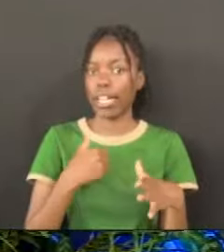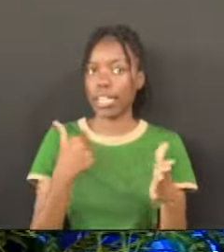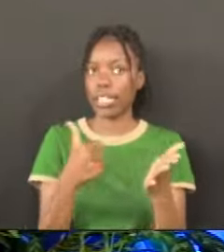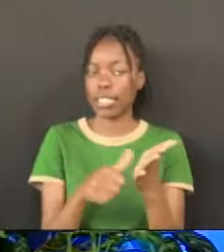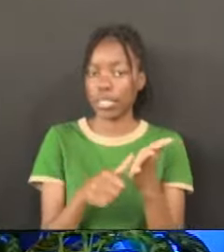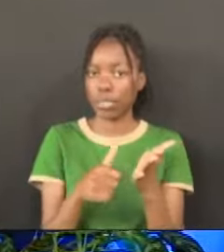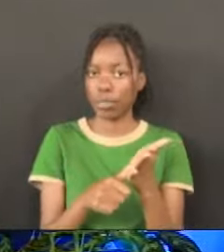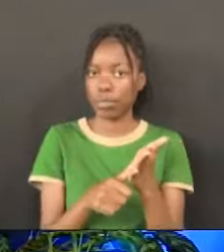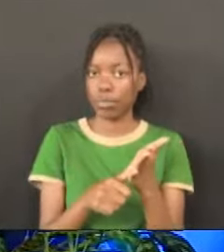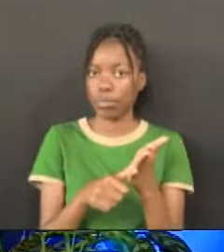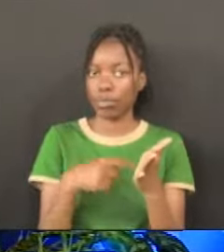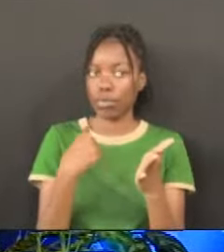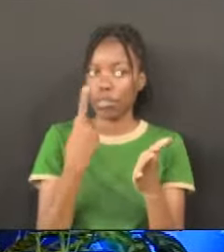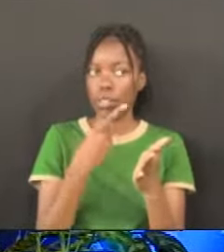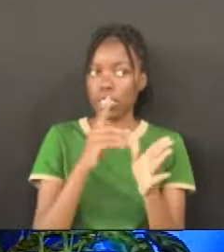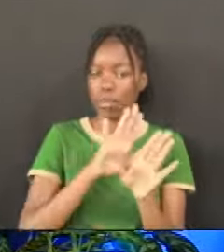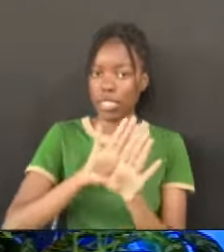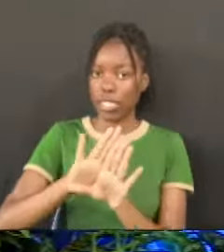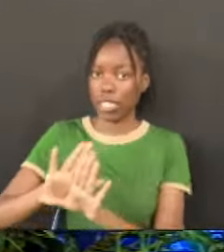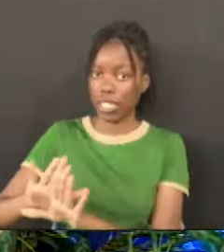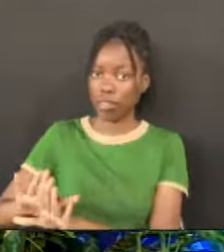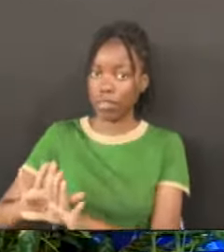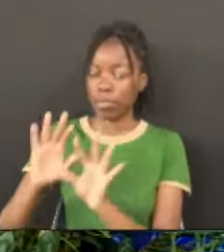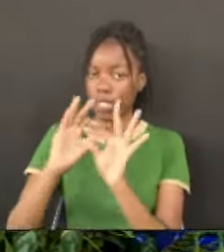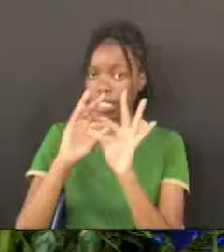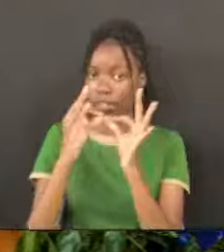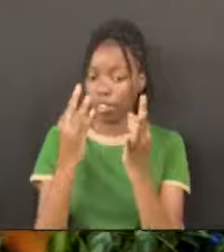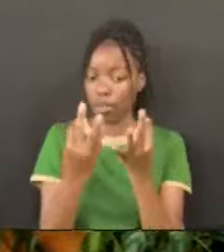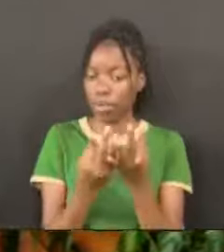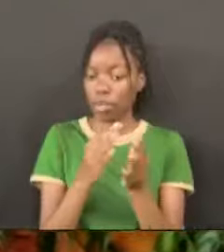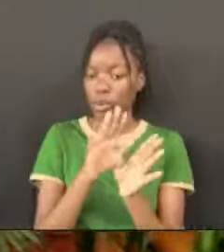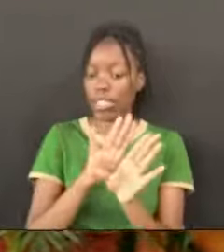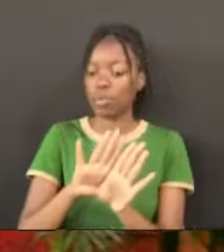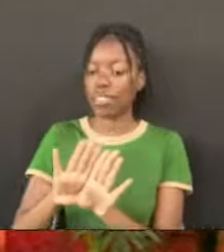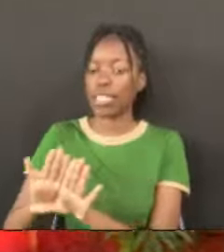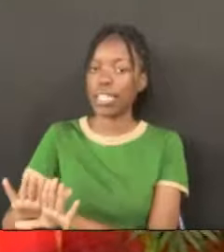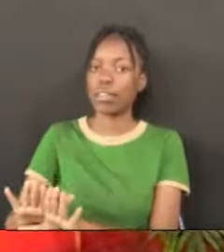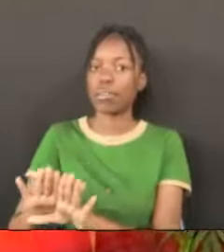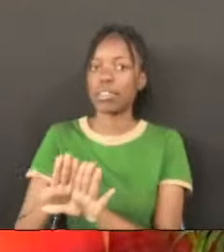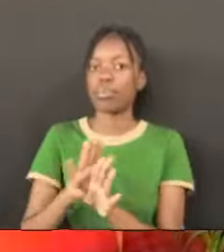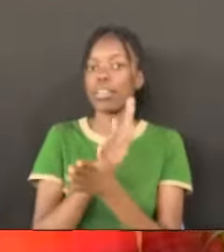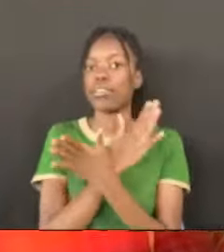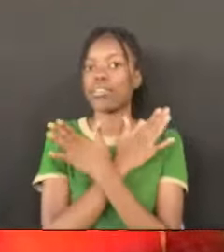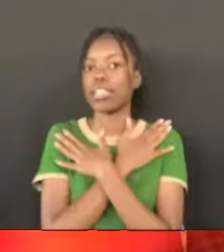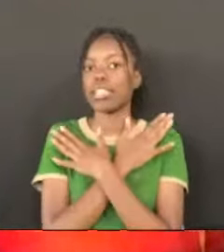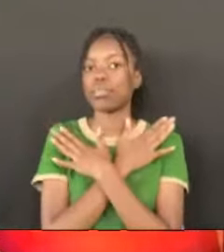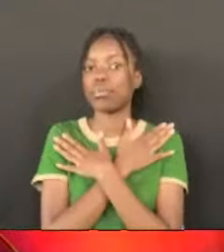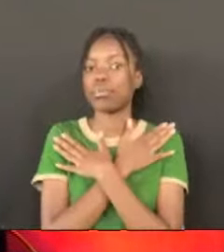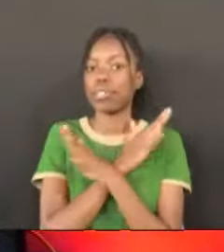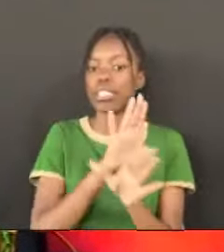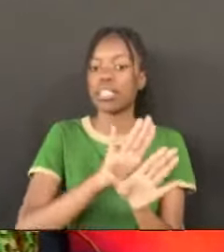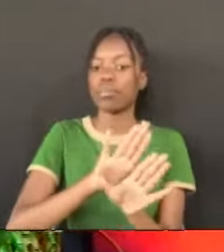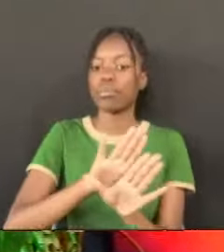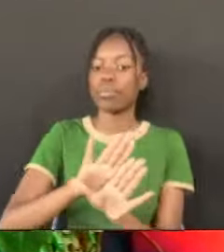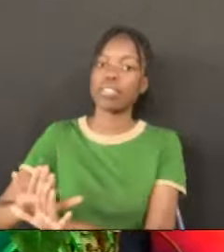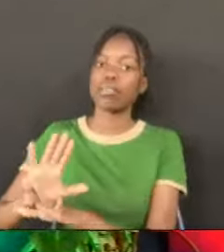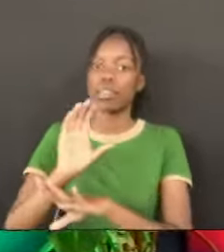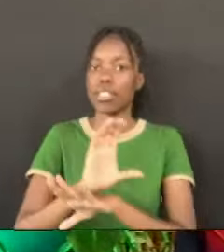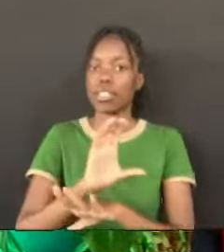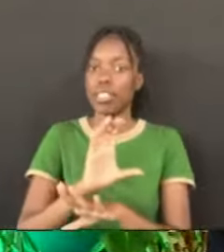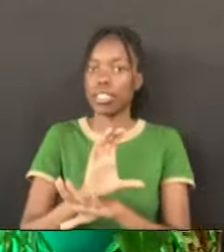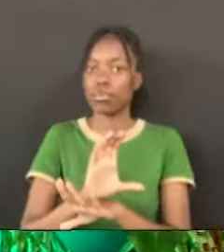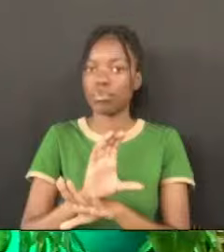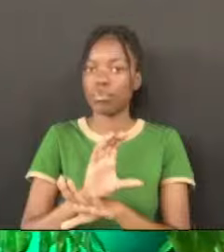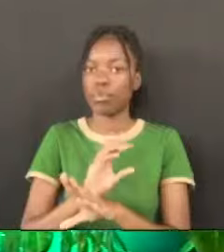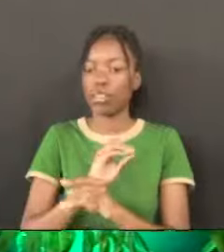left by the relatives, who has been left by the friends, who has been neglected even by the church. Nothing gives